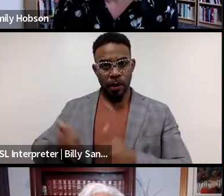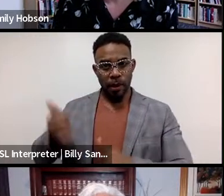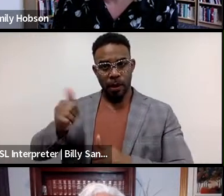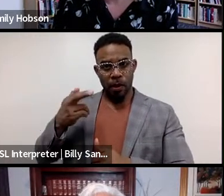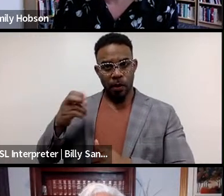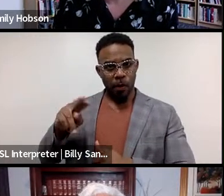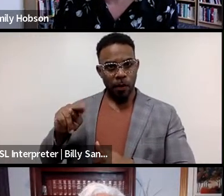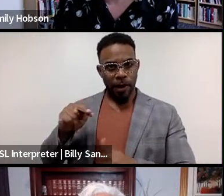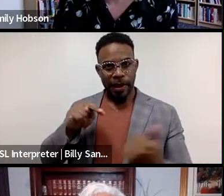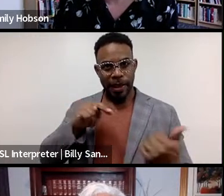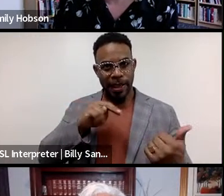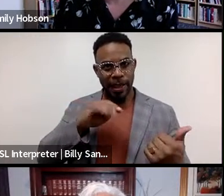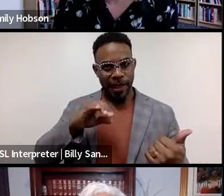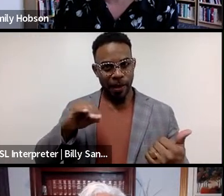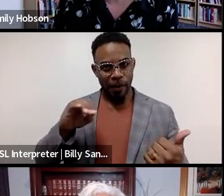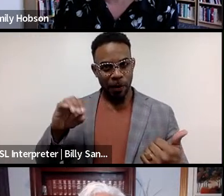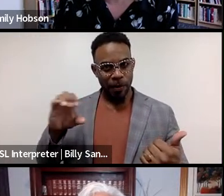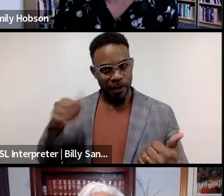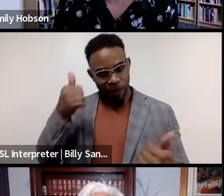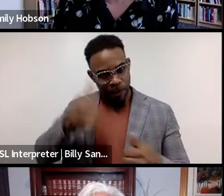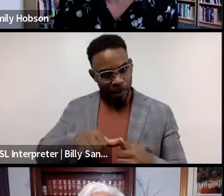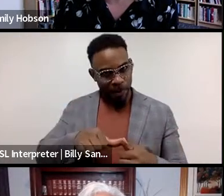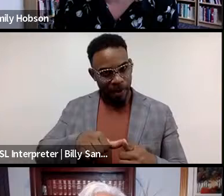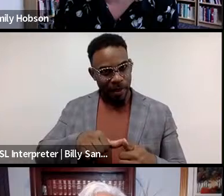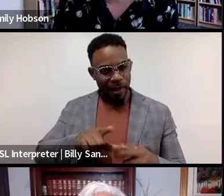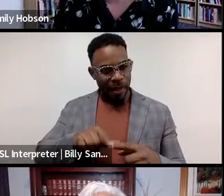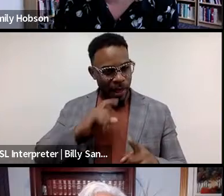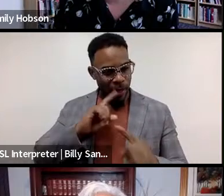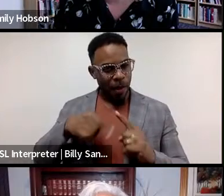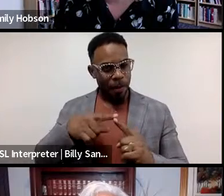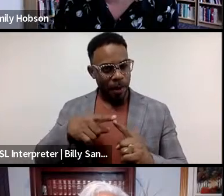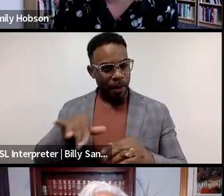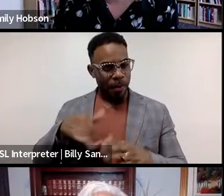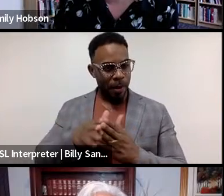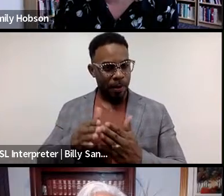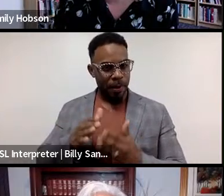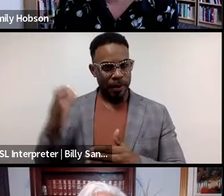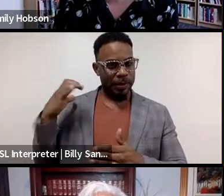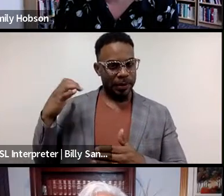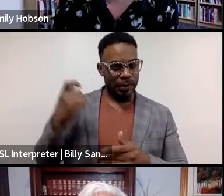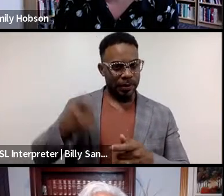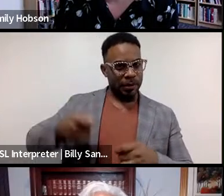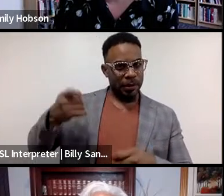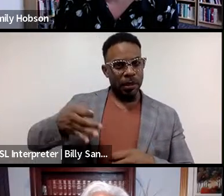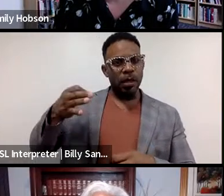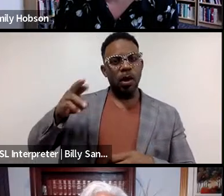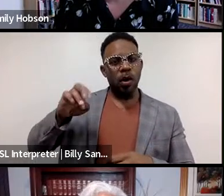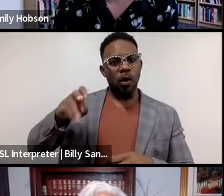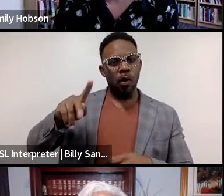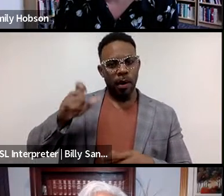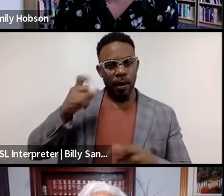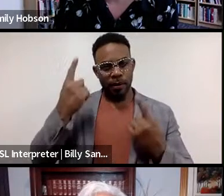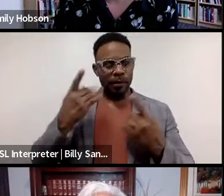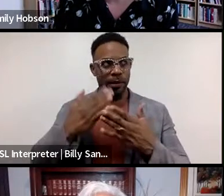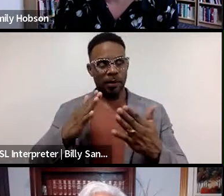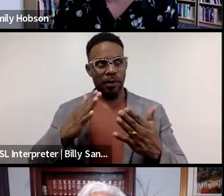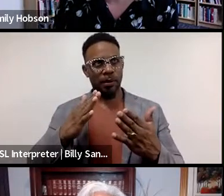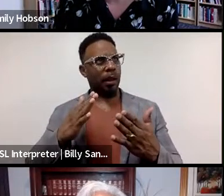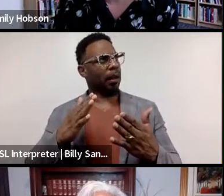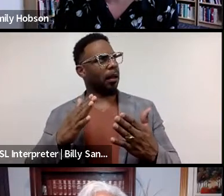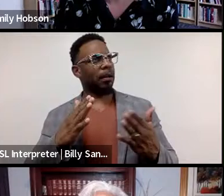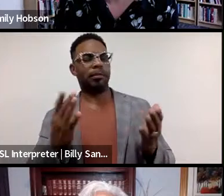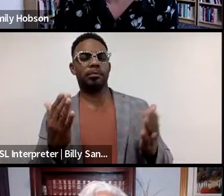Reagan's EEOC. And as I talk about in my book, Chief Justice Roberts, who's now considered somewhat of a